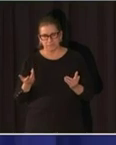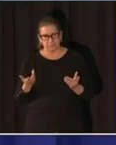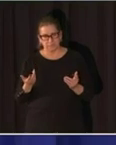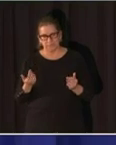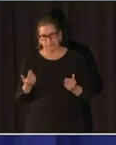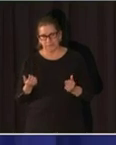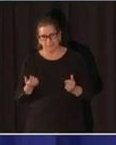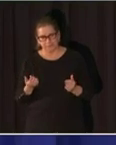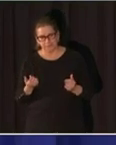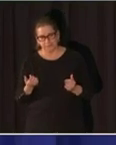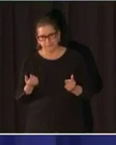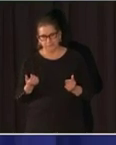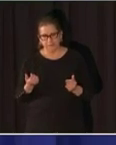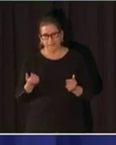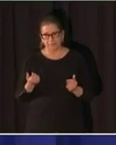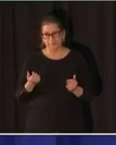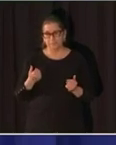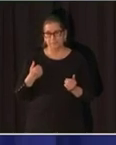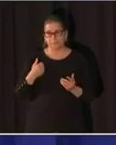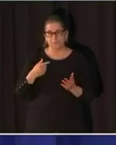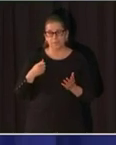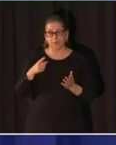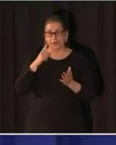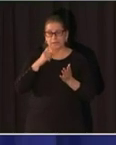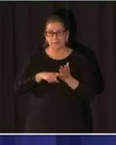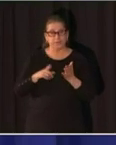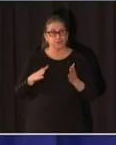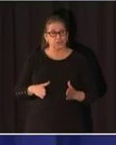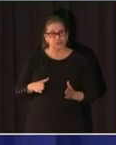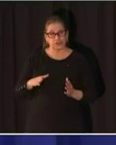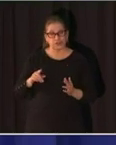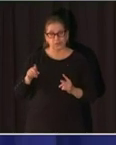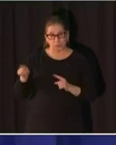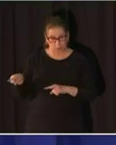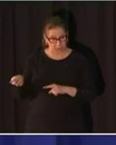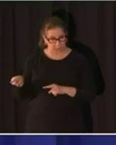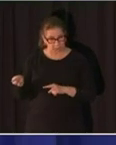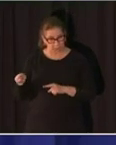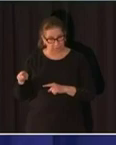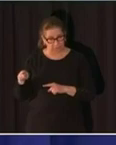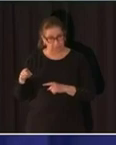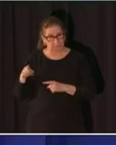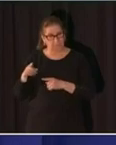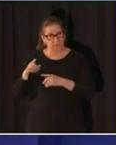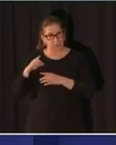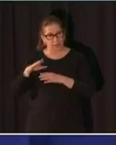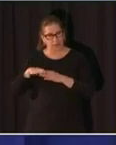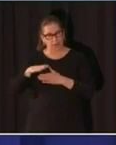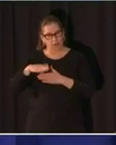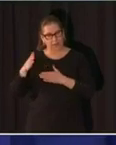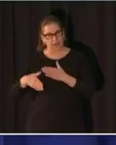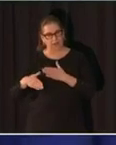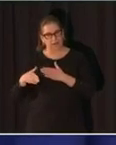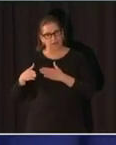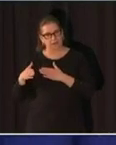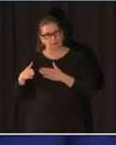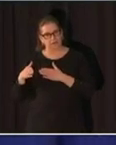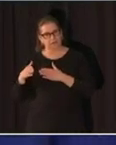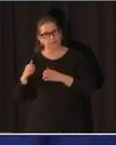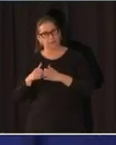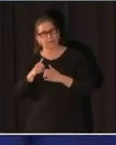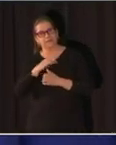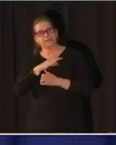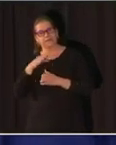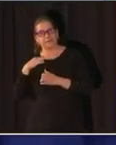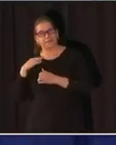the inspectors were there over the weekend and worked with our staff and team and had access to